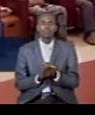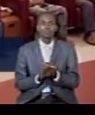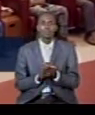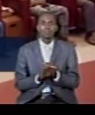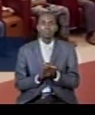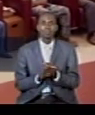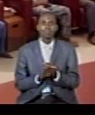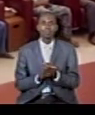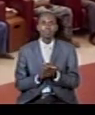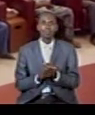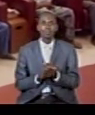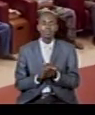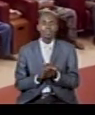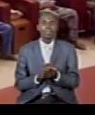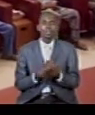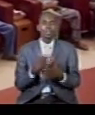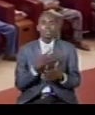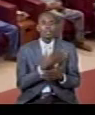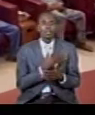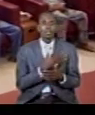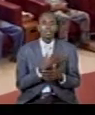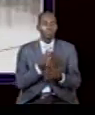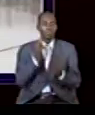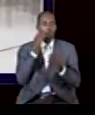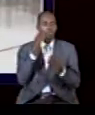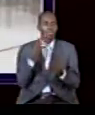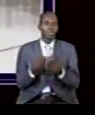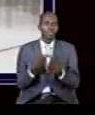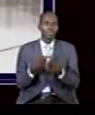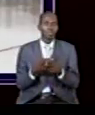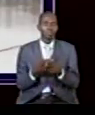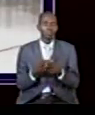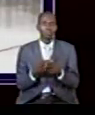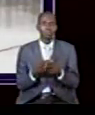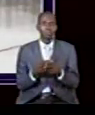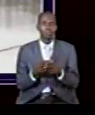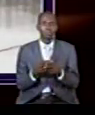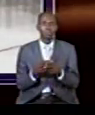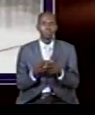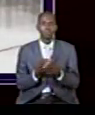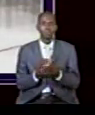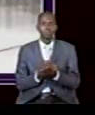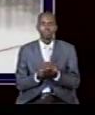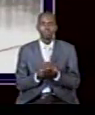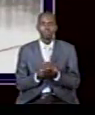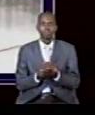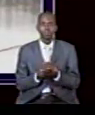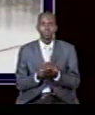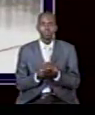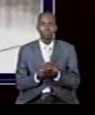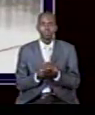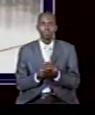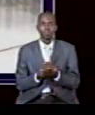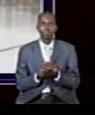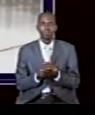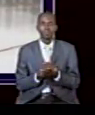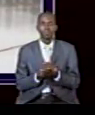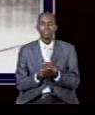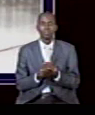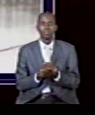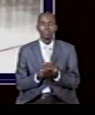My name is Agatha Erofilip from Edo State, ASIRI region, Ebuma, Edo